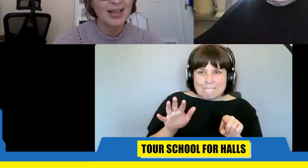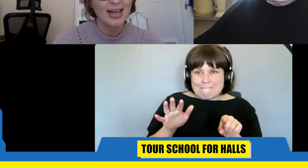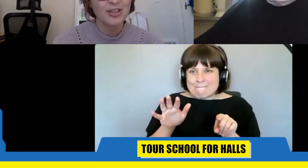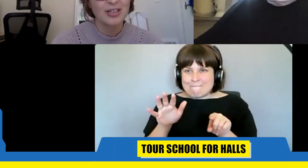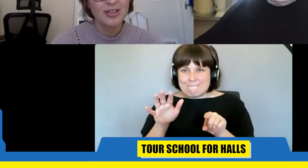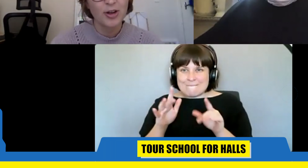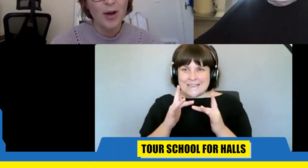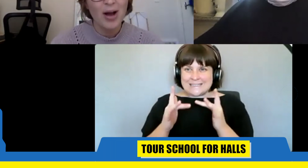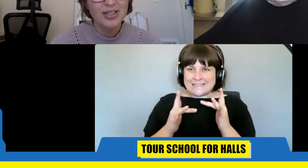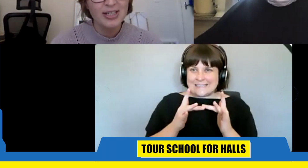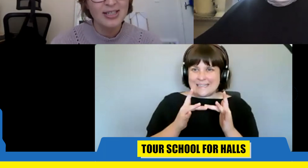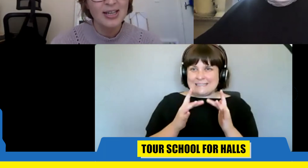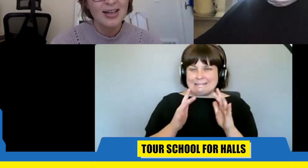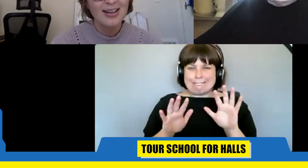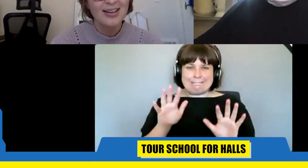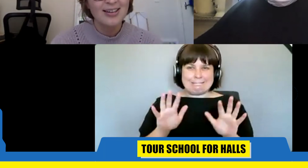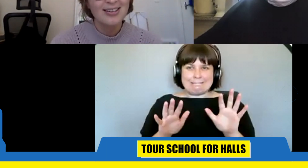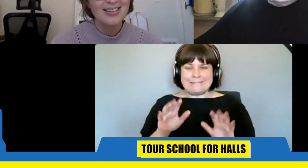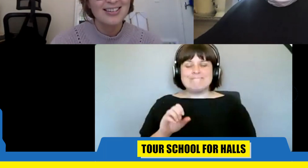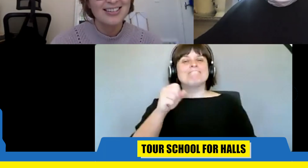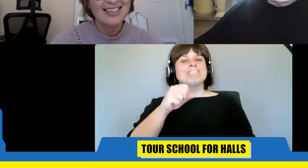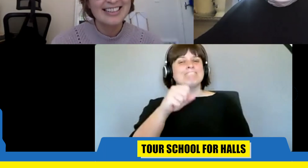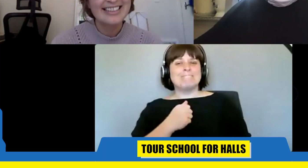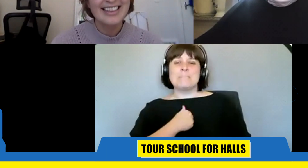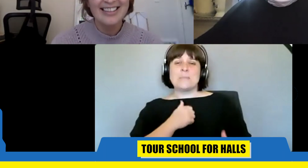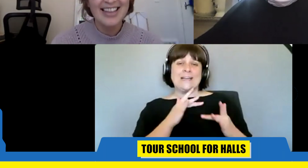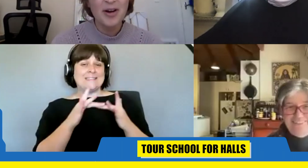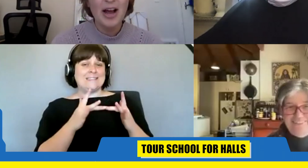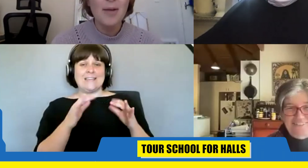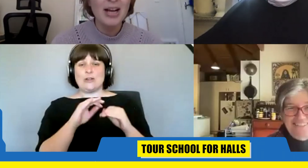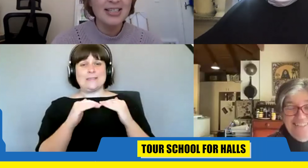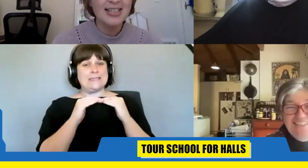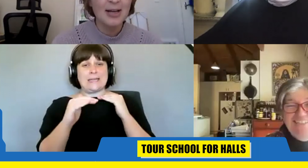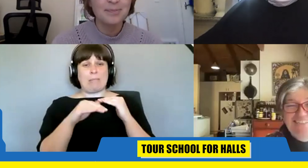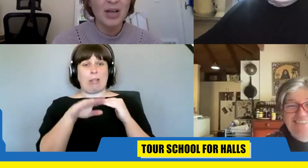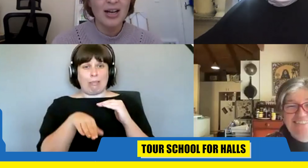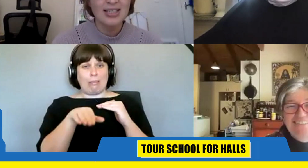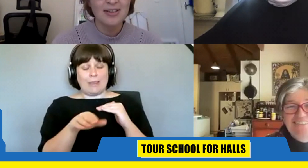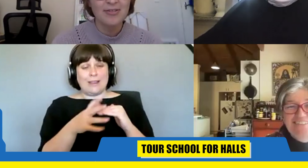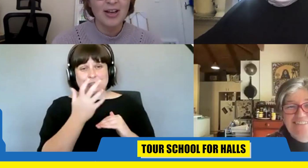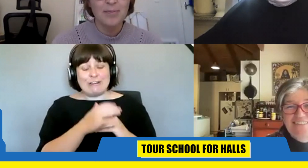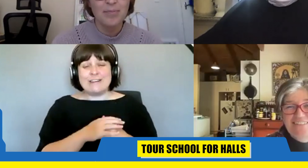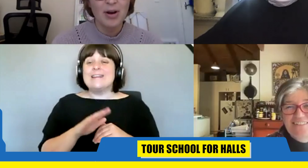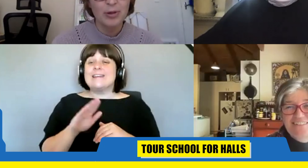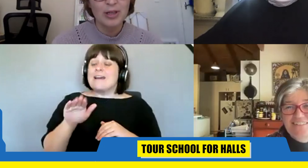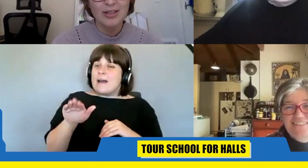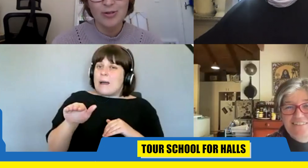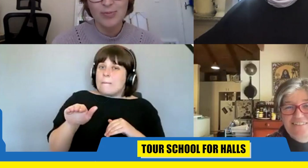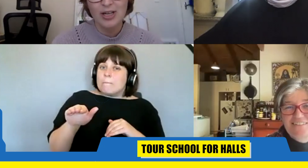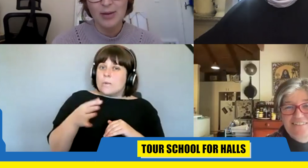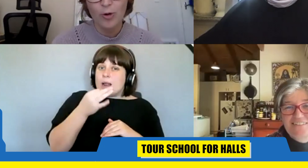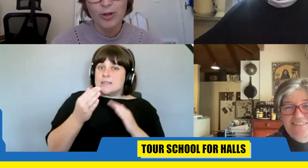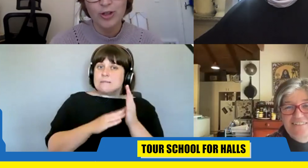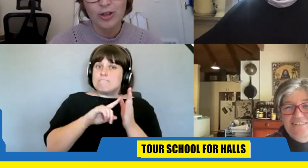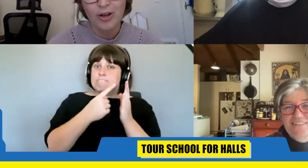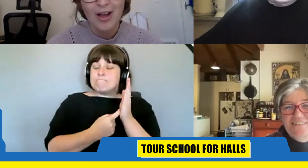internet connection. So I might. Yes, my internet is unstable, apparently. Ask if Merryn would like to respond